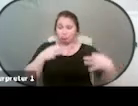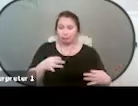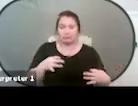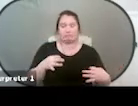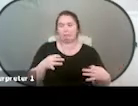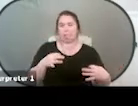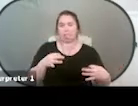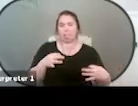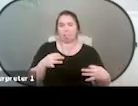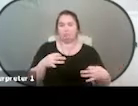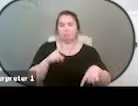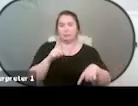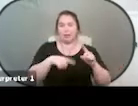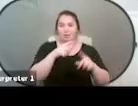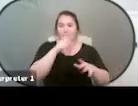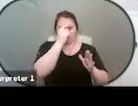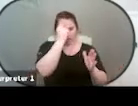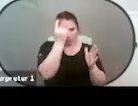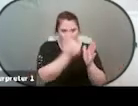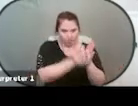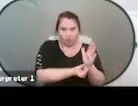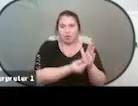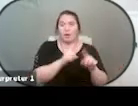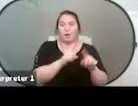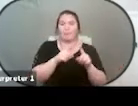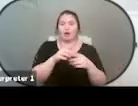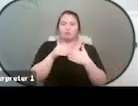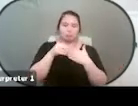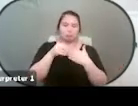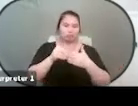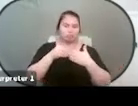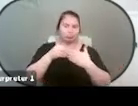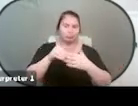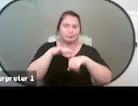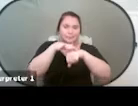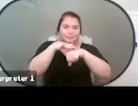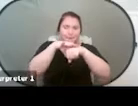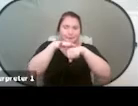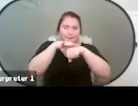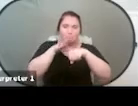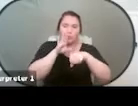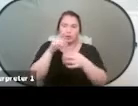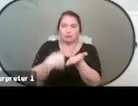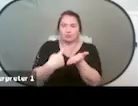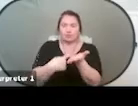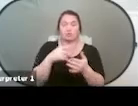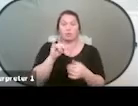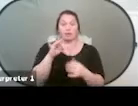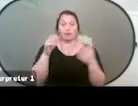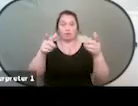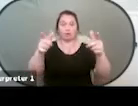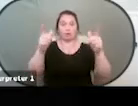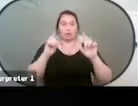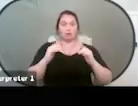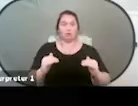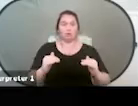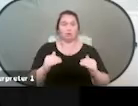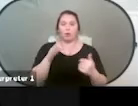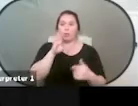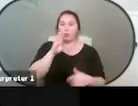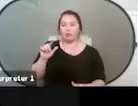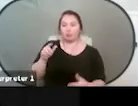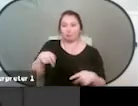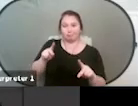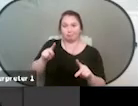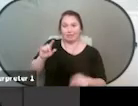extra. We're going to dive deeper, loosely into a few of these. So I'm going to if we could go to the next slide, I'm going to let Dina talk us through a